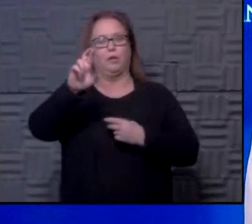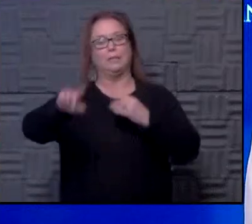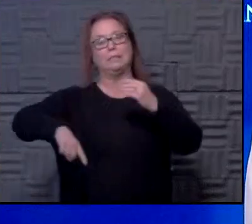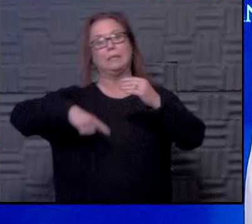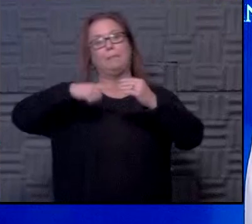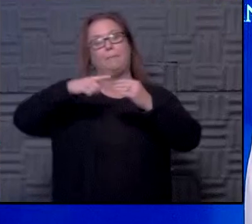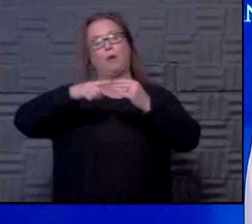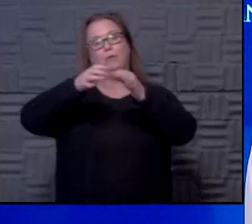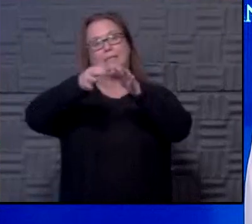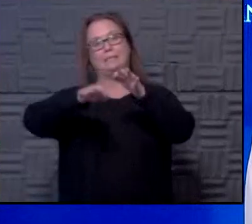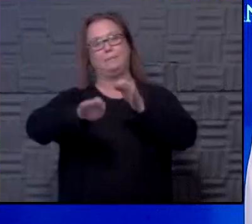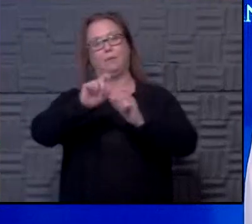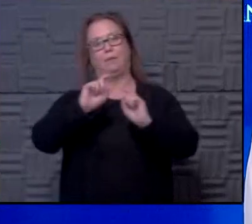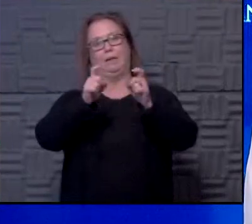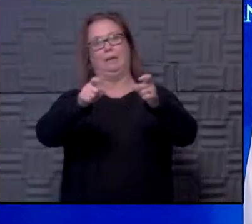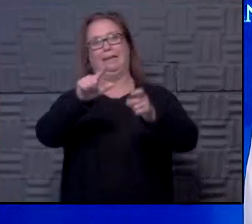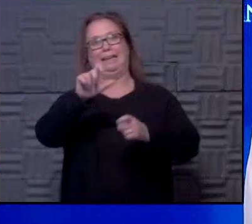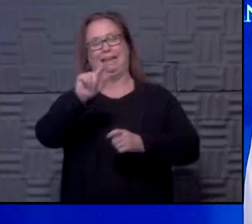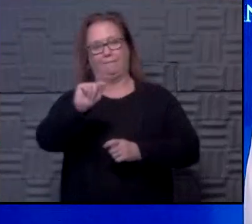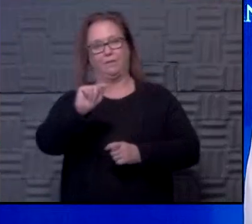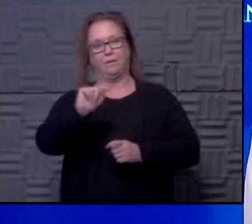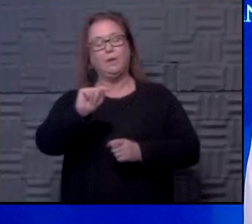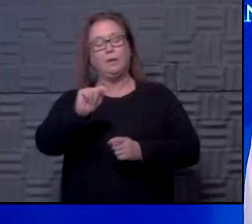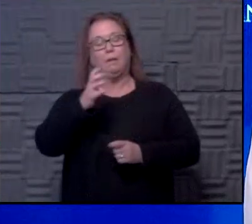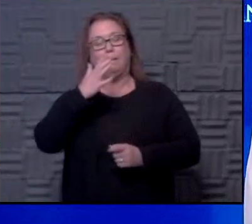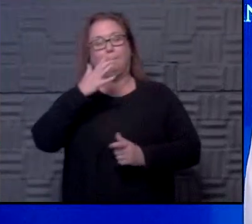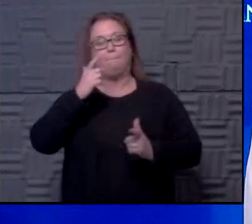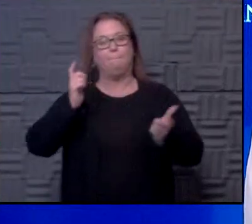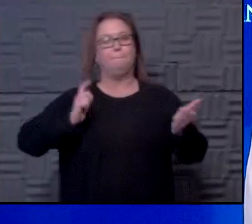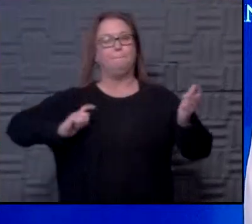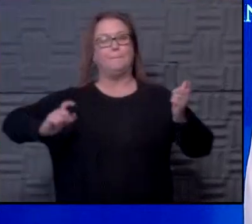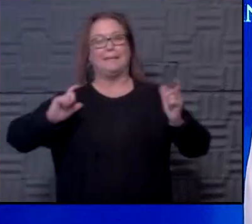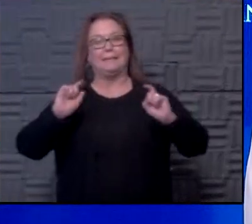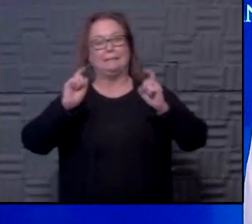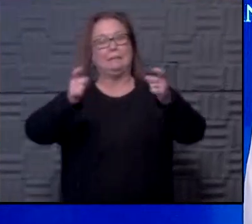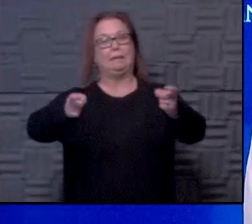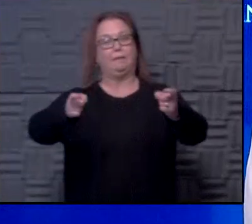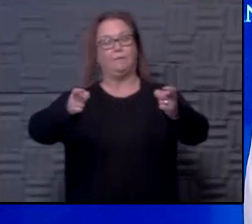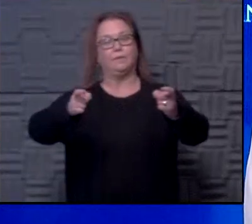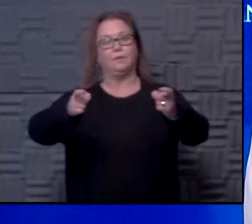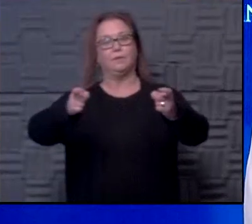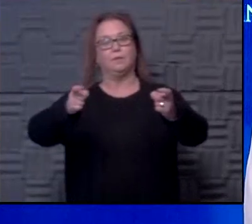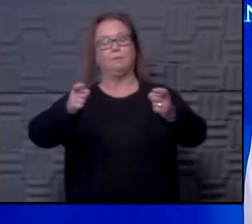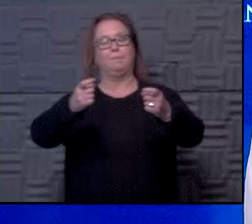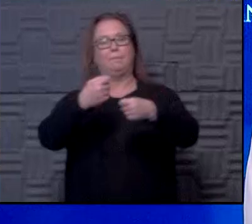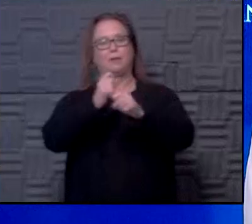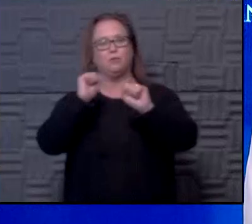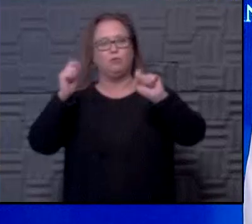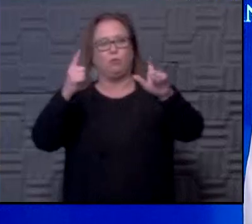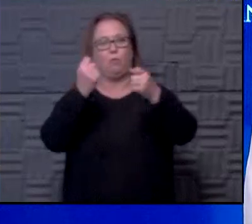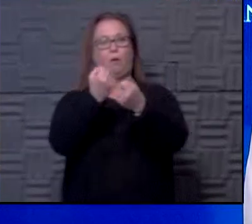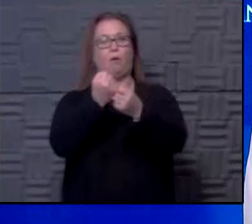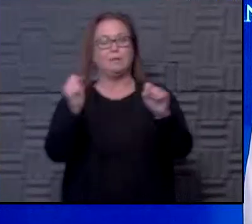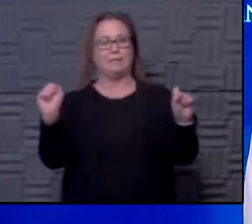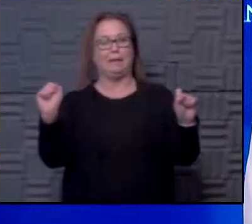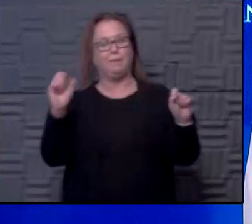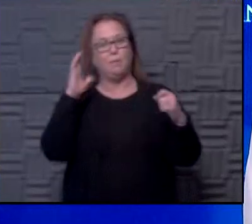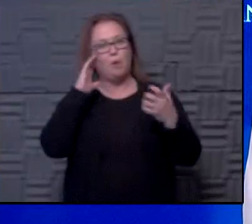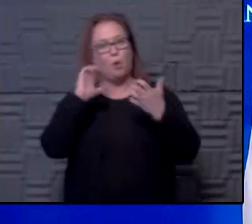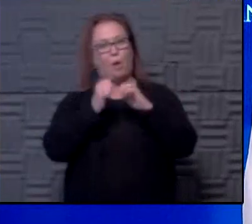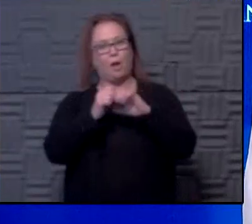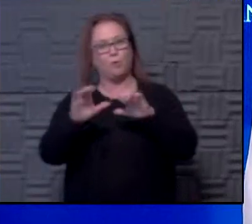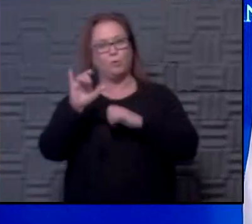actually about a very simple gift. The greatest gift we can give to each other this Christmas is to keep each other safe. And we know how to do